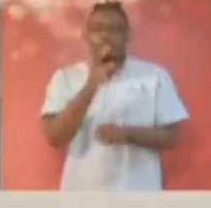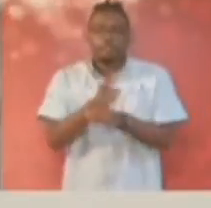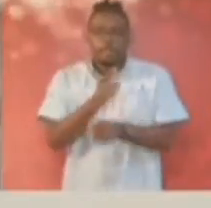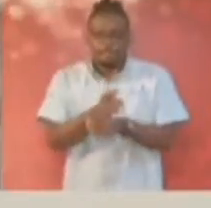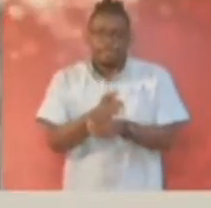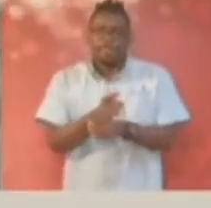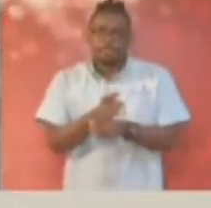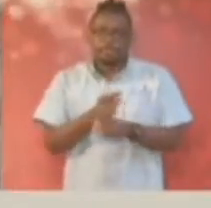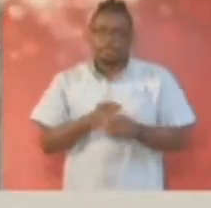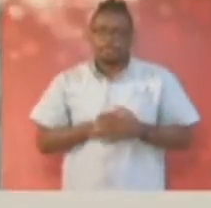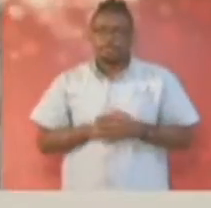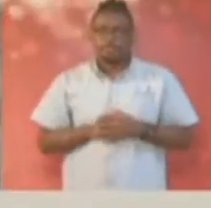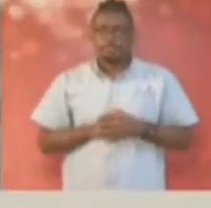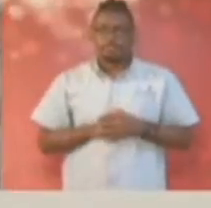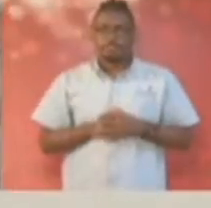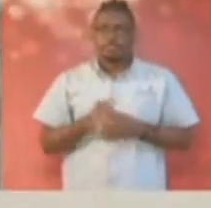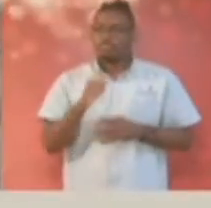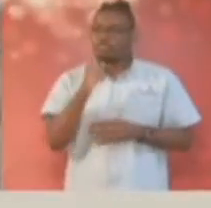and